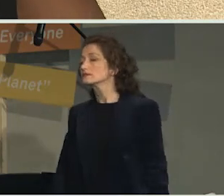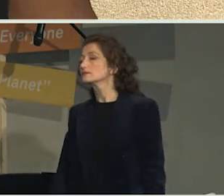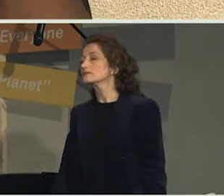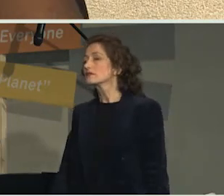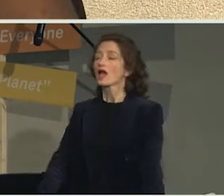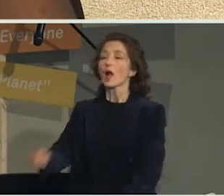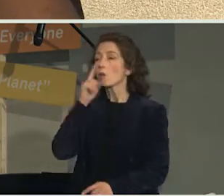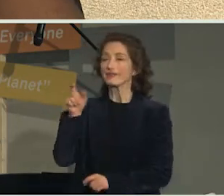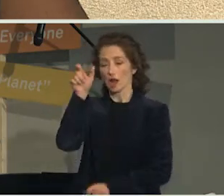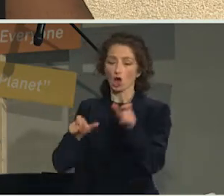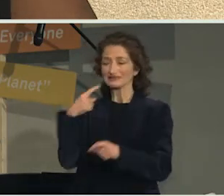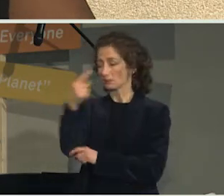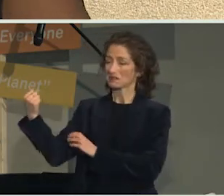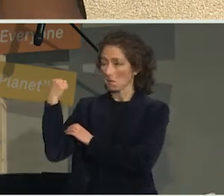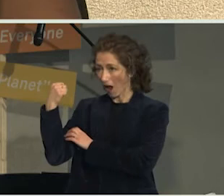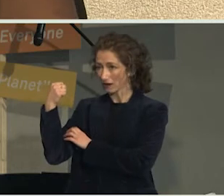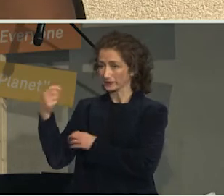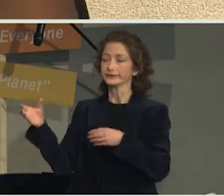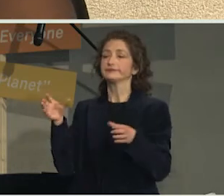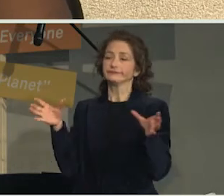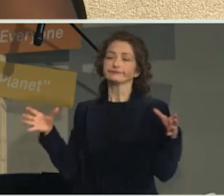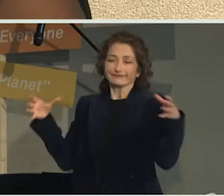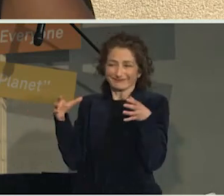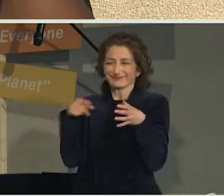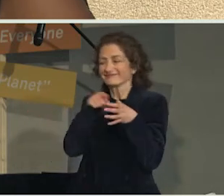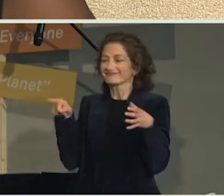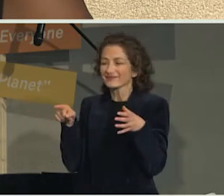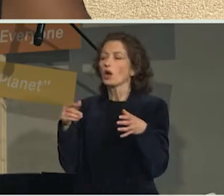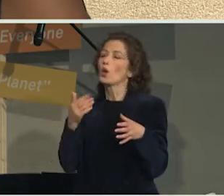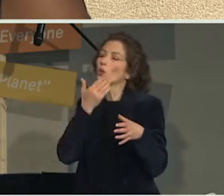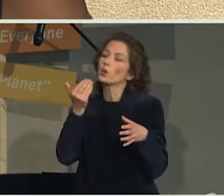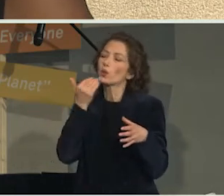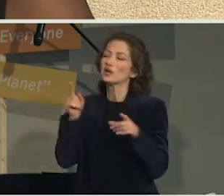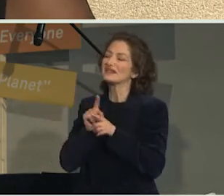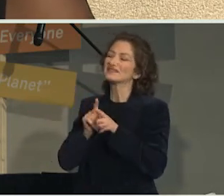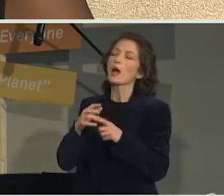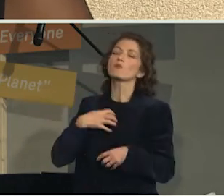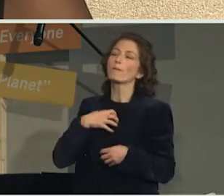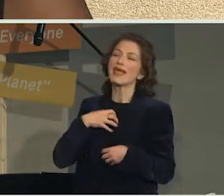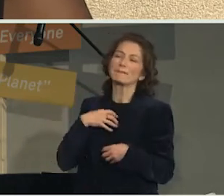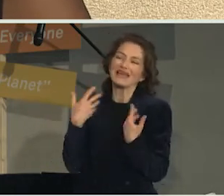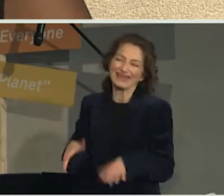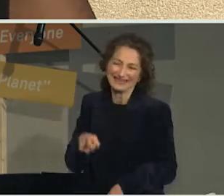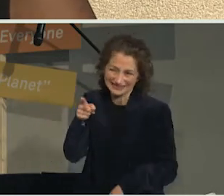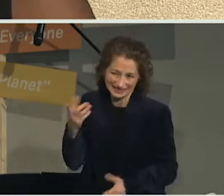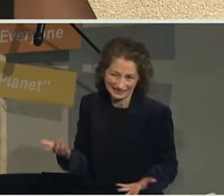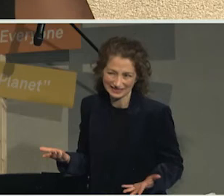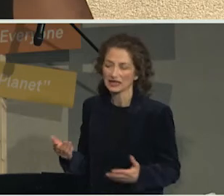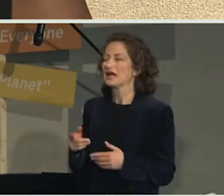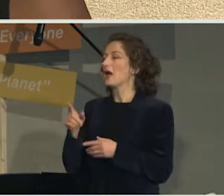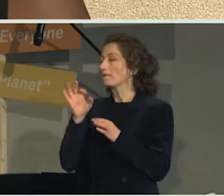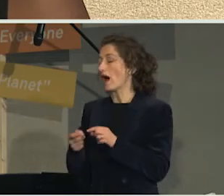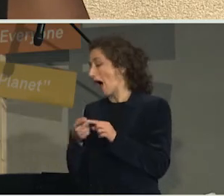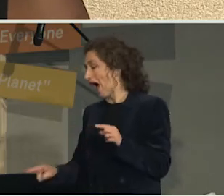by powerful people whose lives are largely untouched by the dynamics that trouble and interrupt and even destroy lives